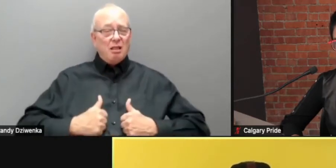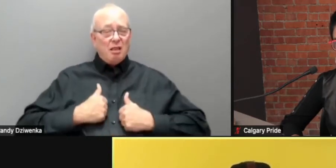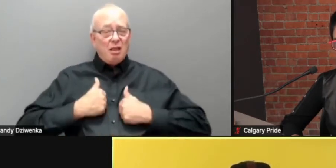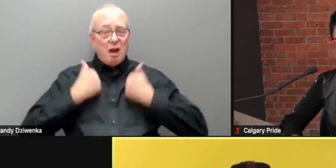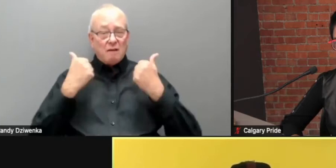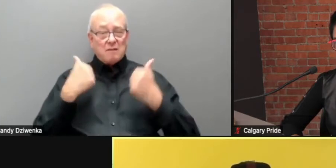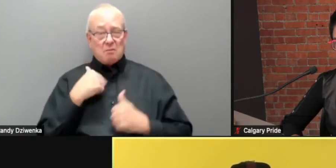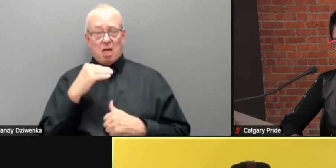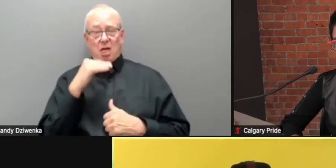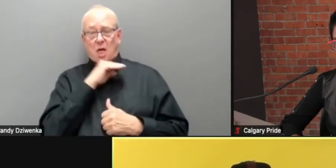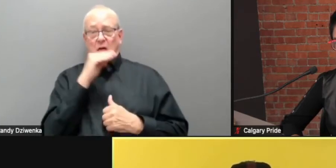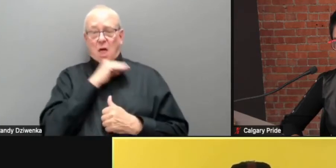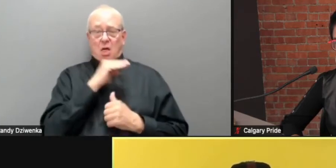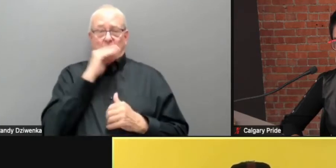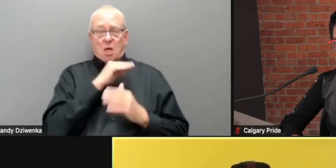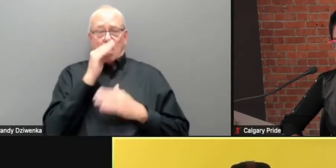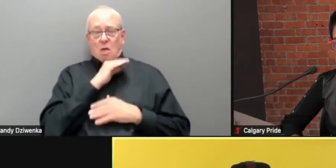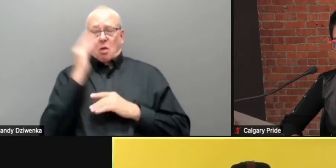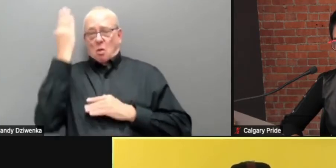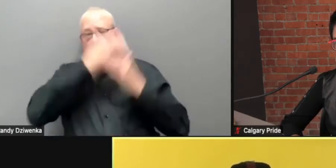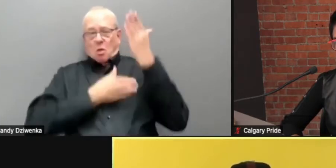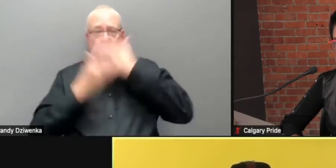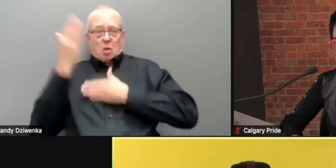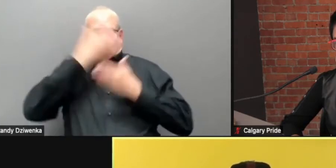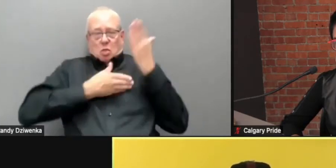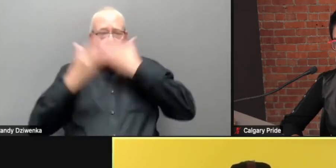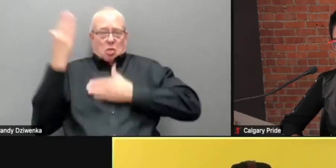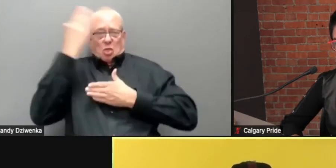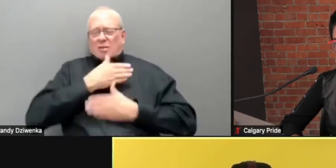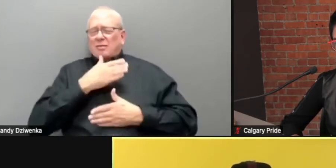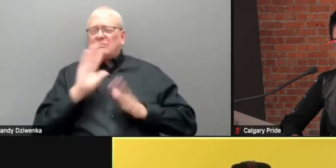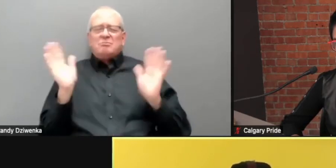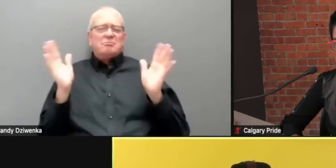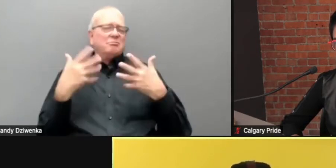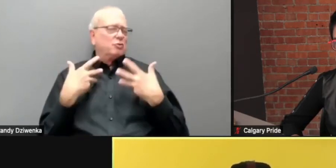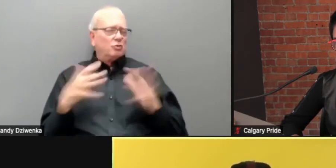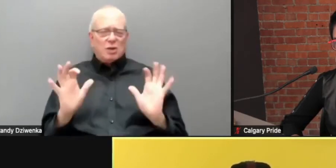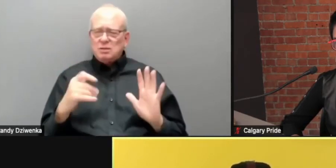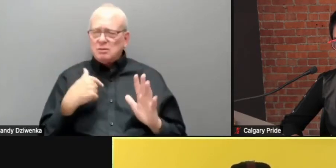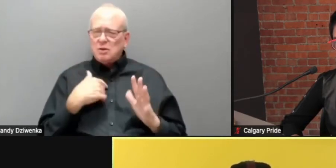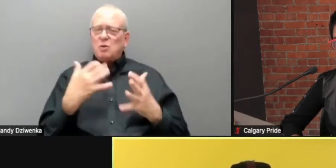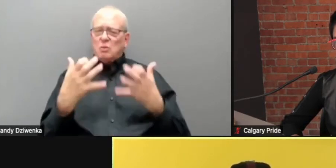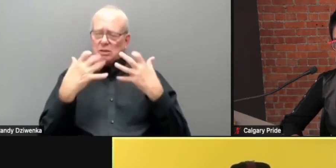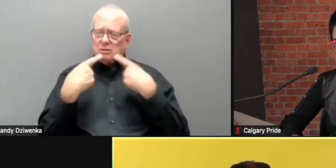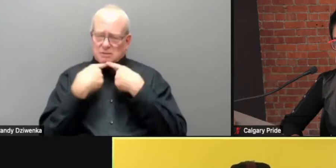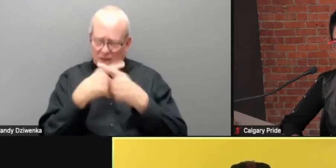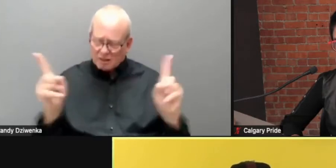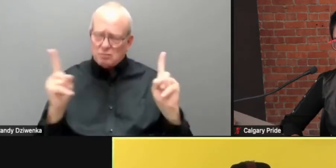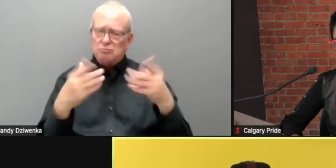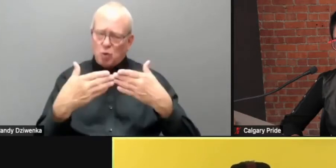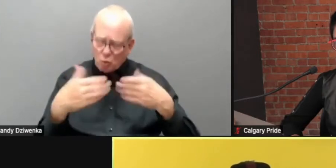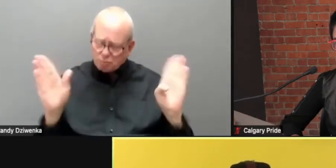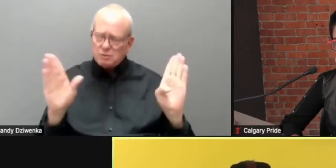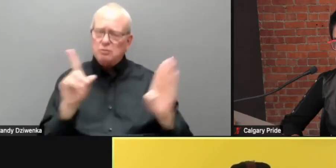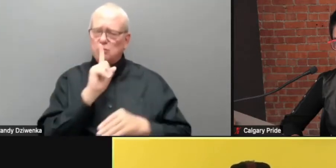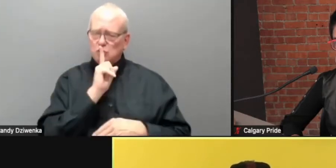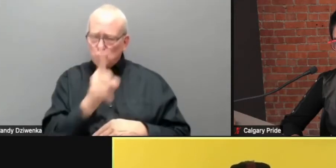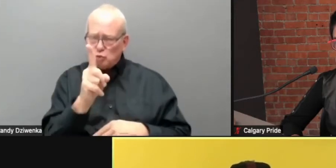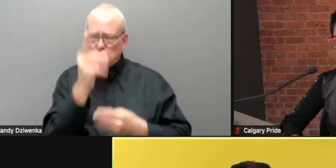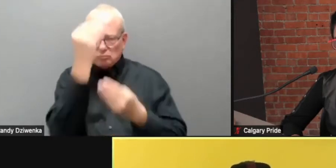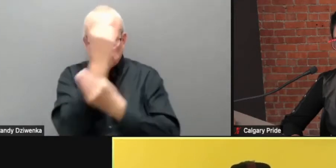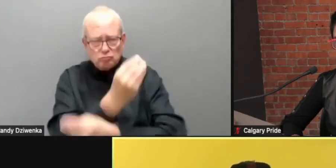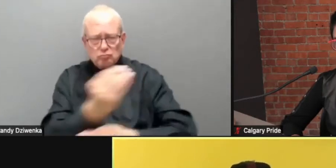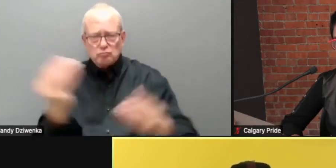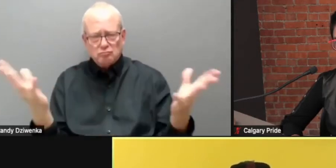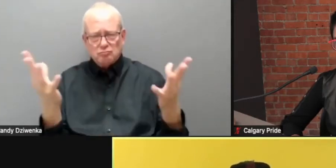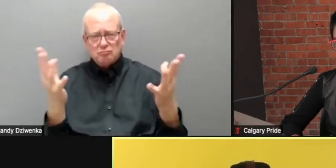true and honest to myself and to others. And that's precisely, I came out of my closet and I told the world that